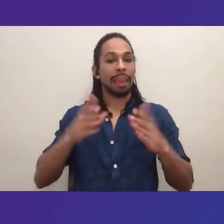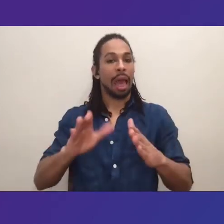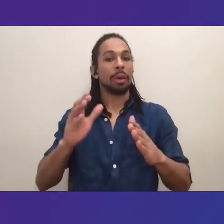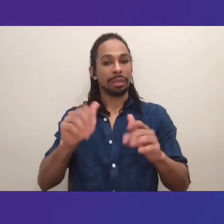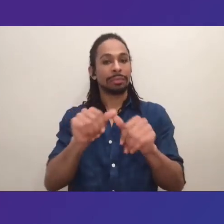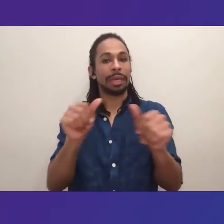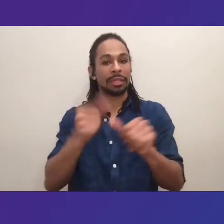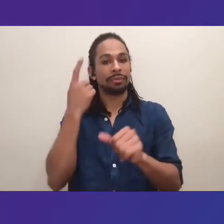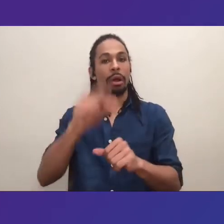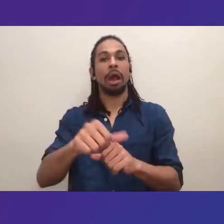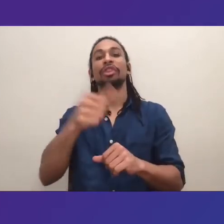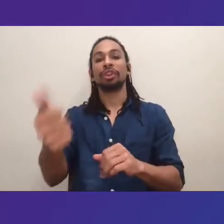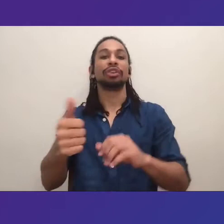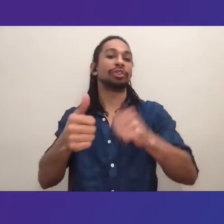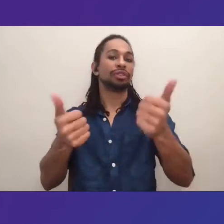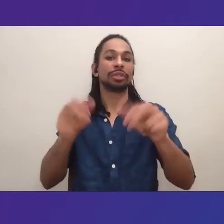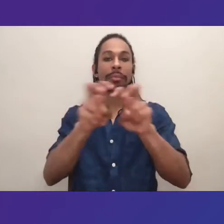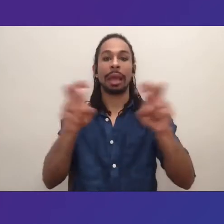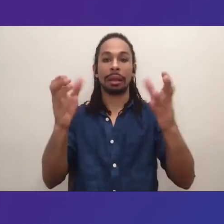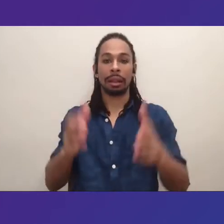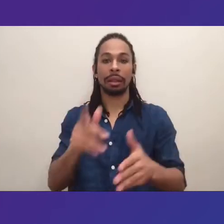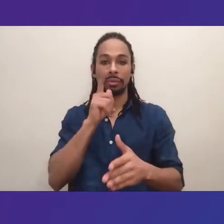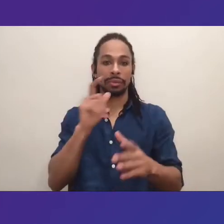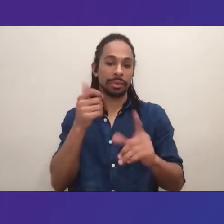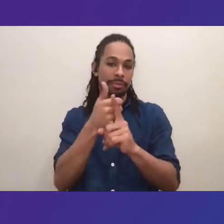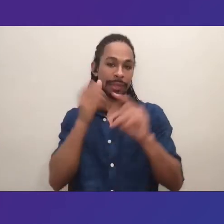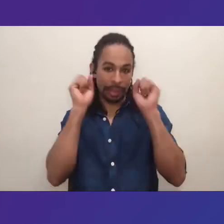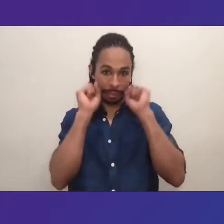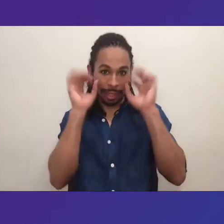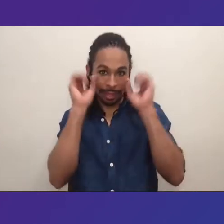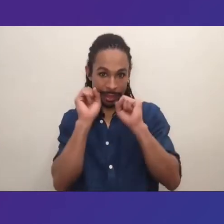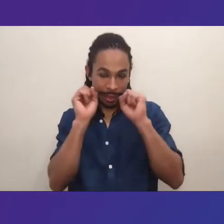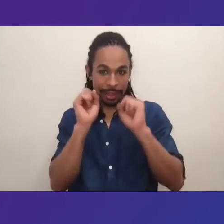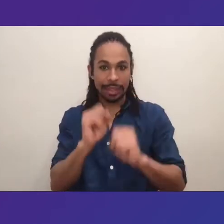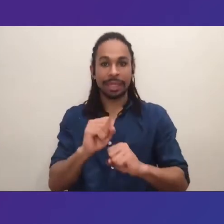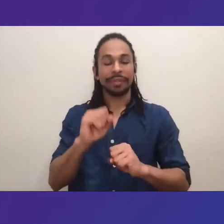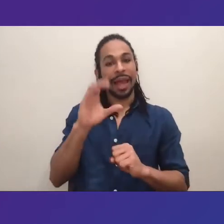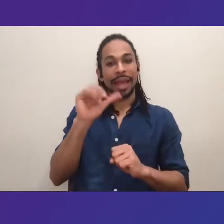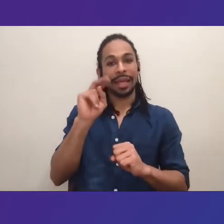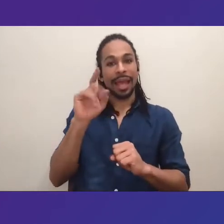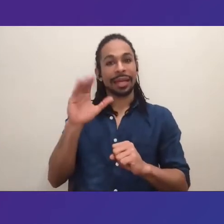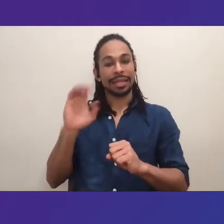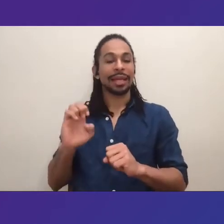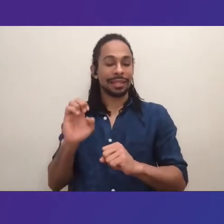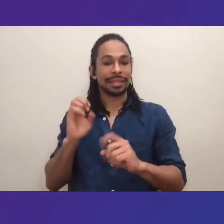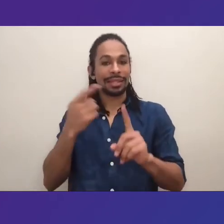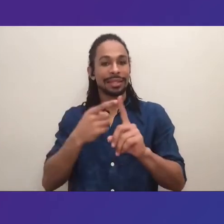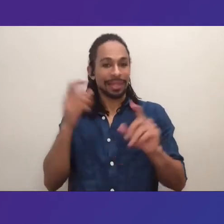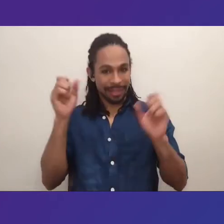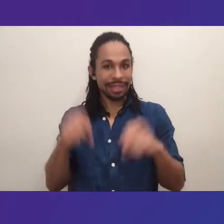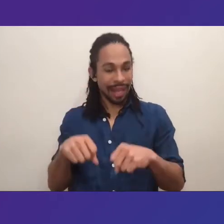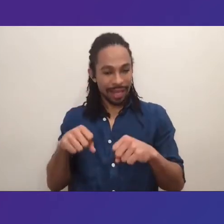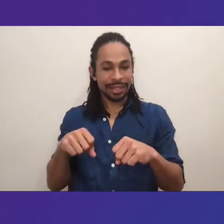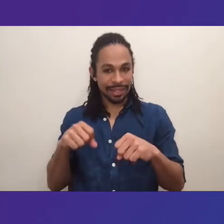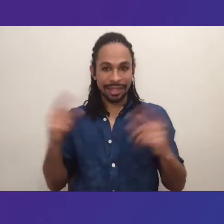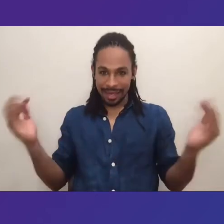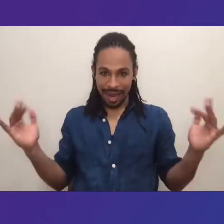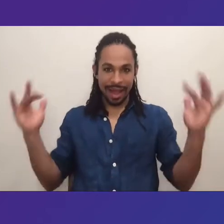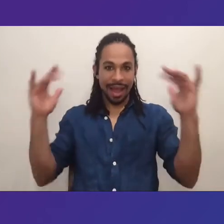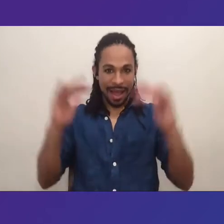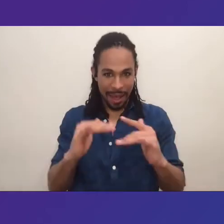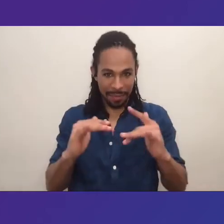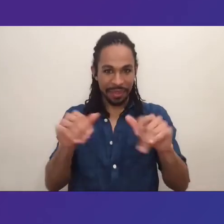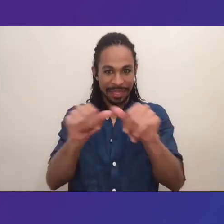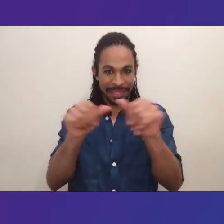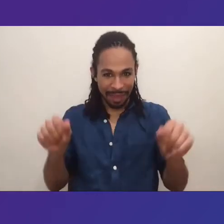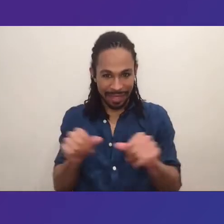these amazing panelists that Candace has curated can come into this